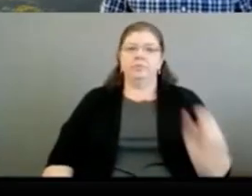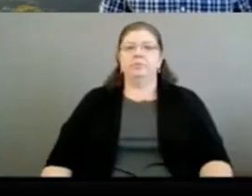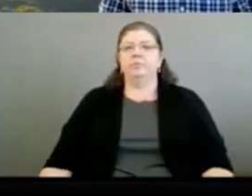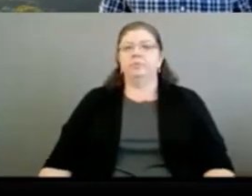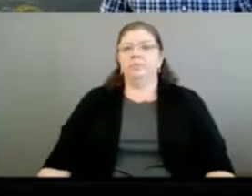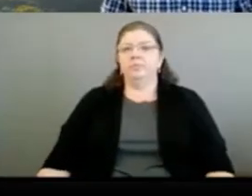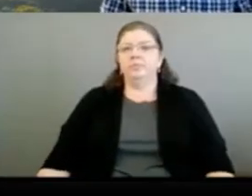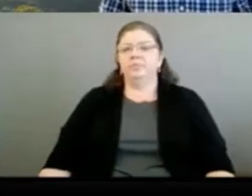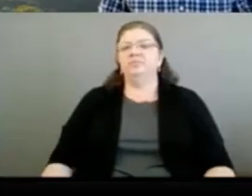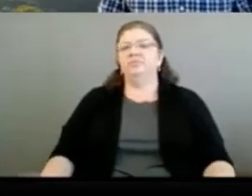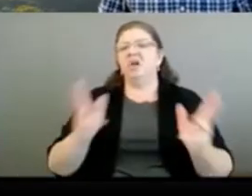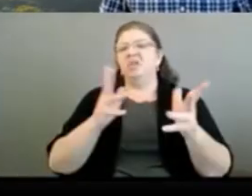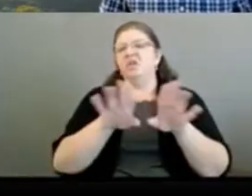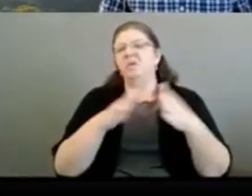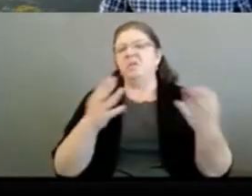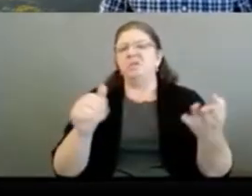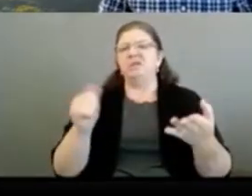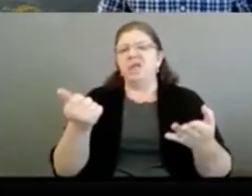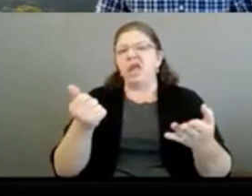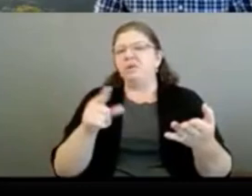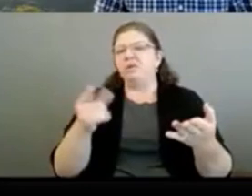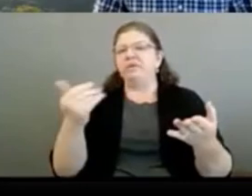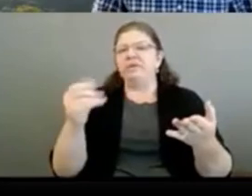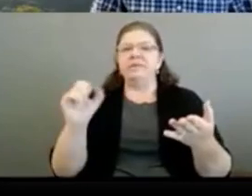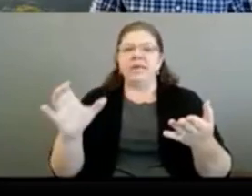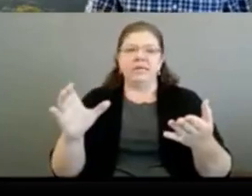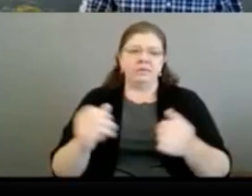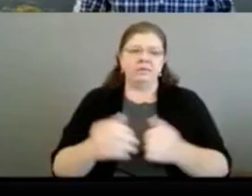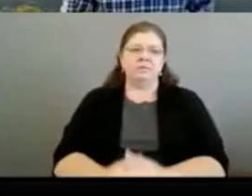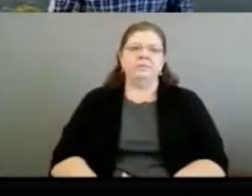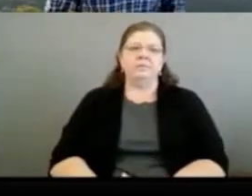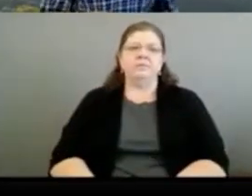Keep this open for another 10 or 15 seconds or so.